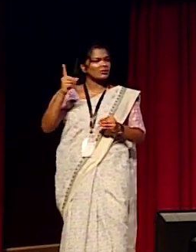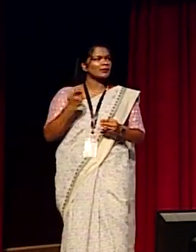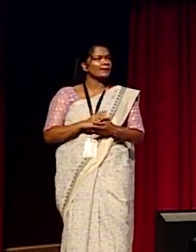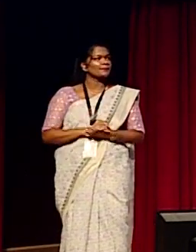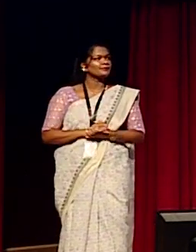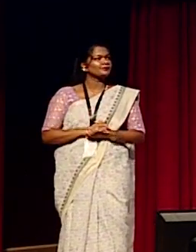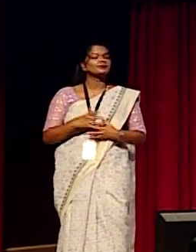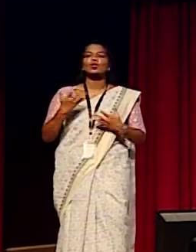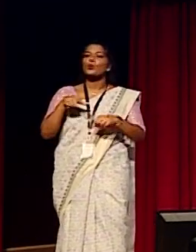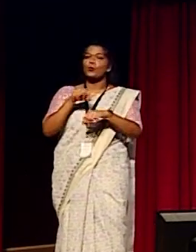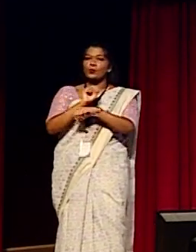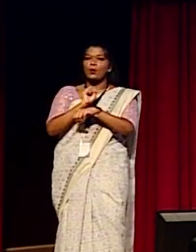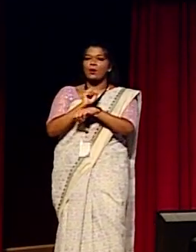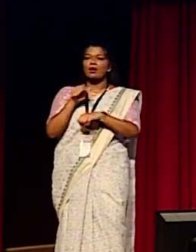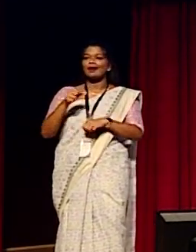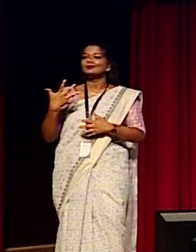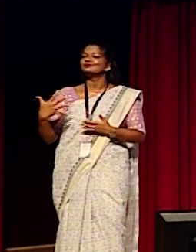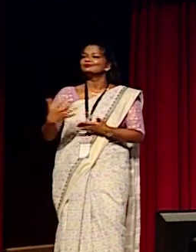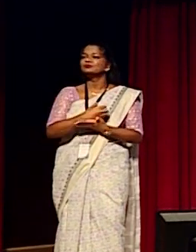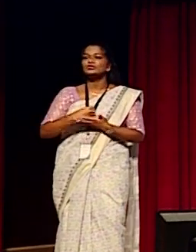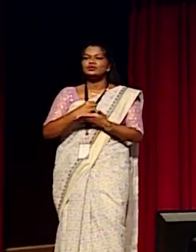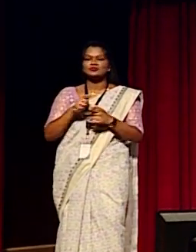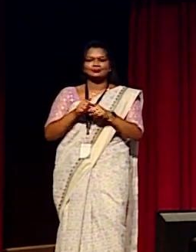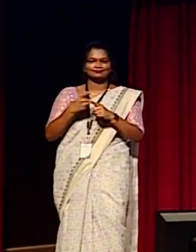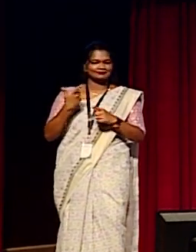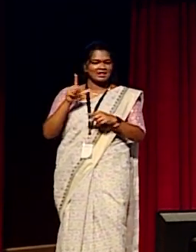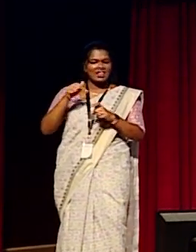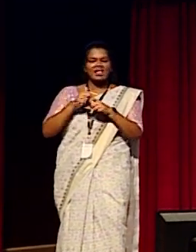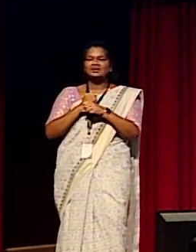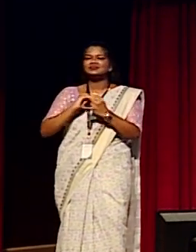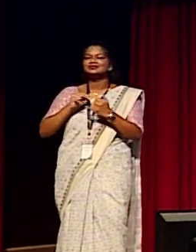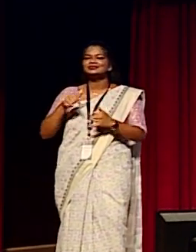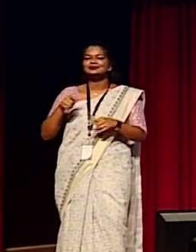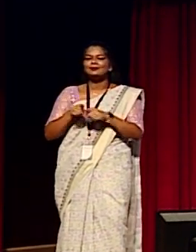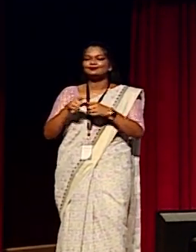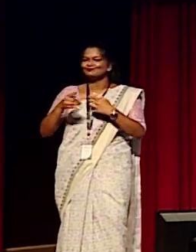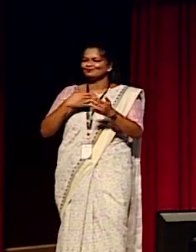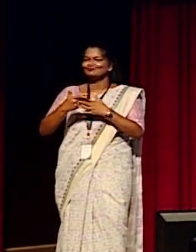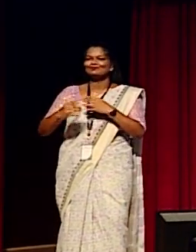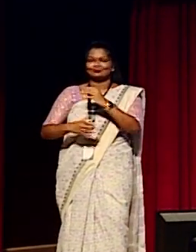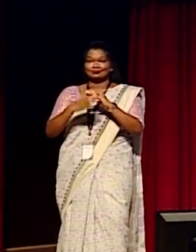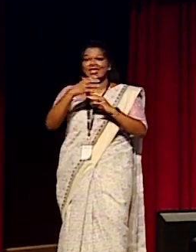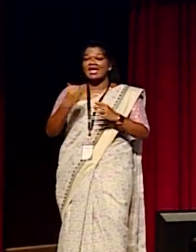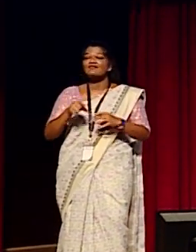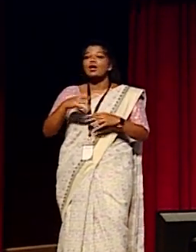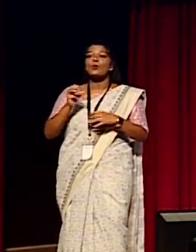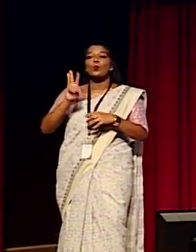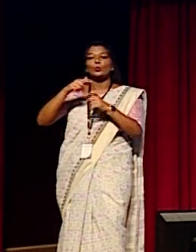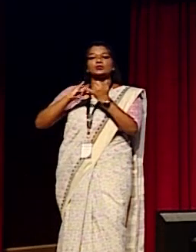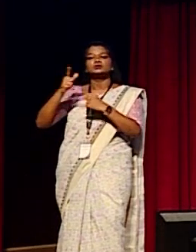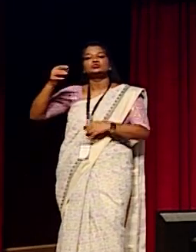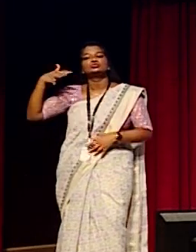thought that would work would be to get artificial limbs that were being used in the West, make